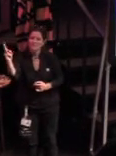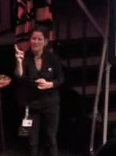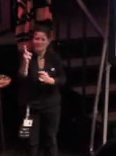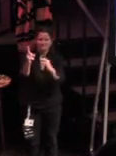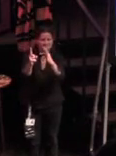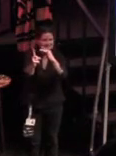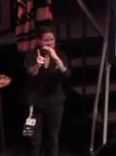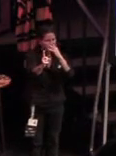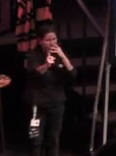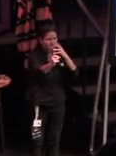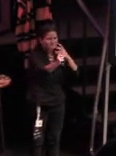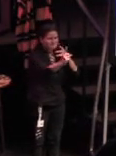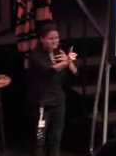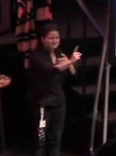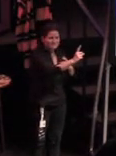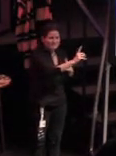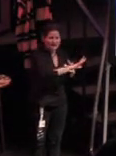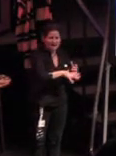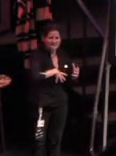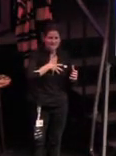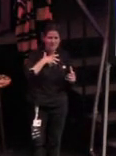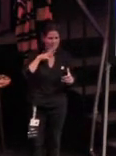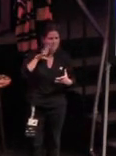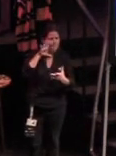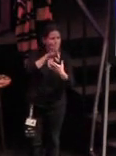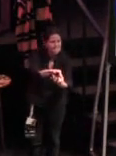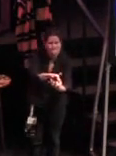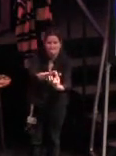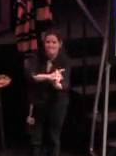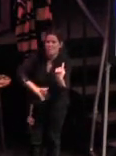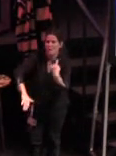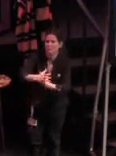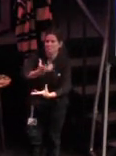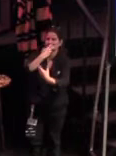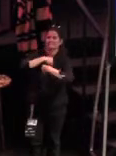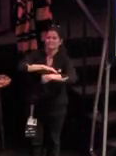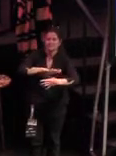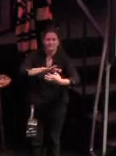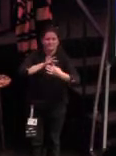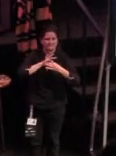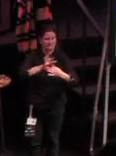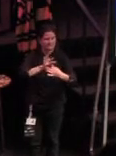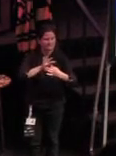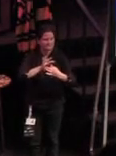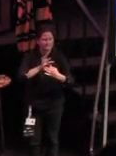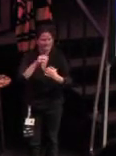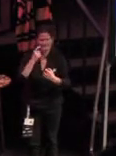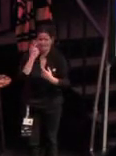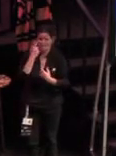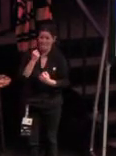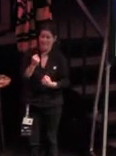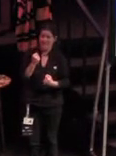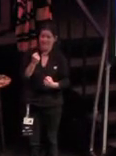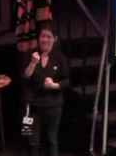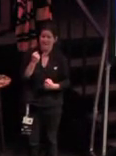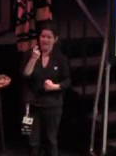remember feeling like a part of this world. And I remember realizing just in that moment that I could write